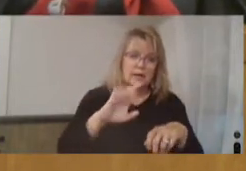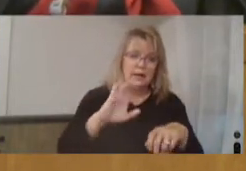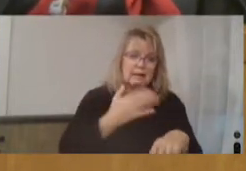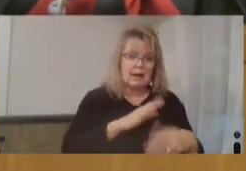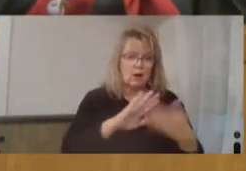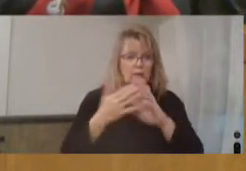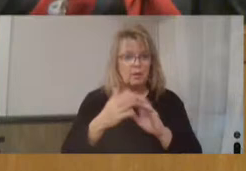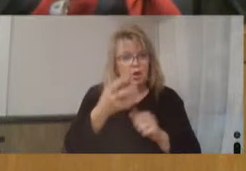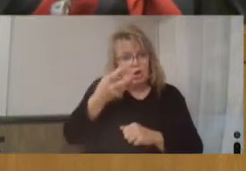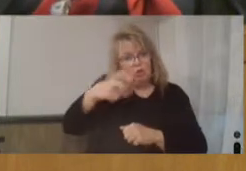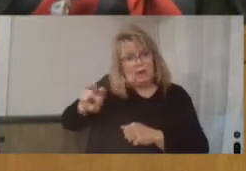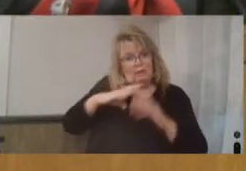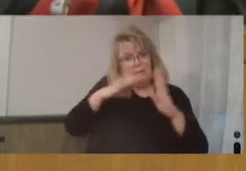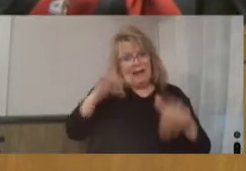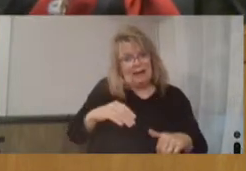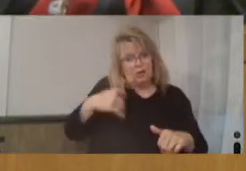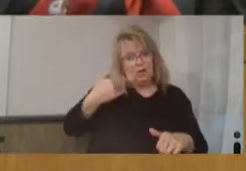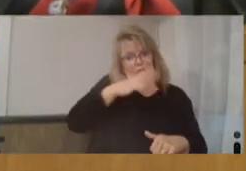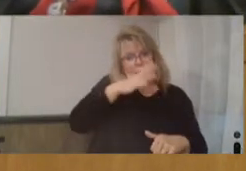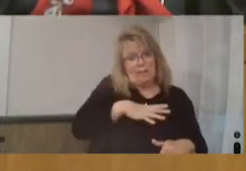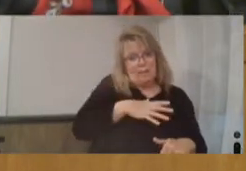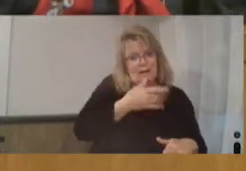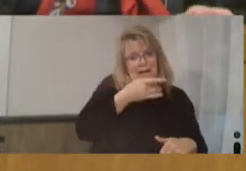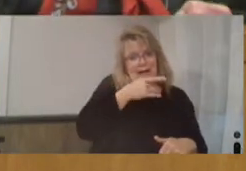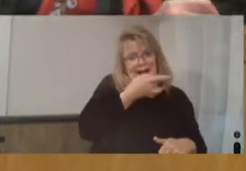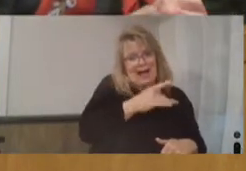women aged 18 to 25.